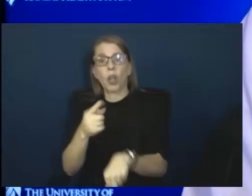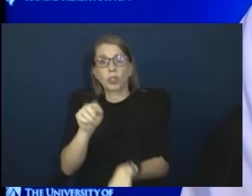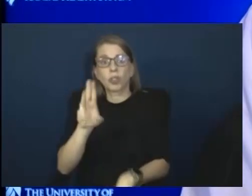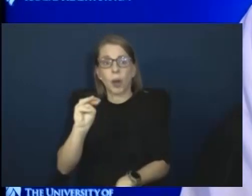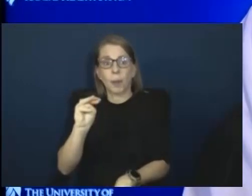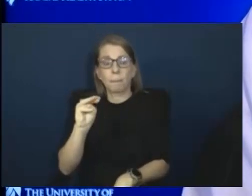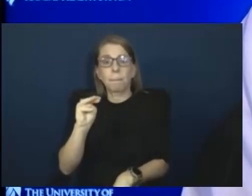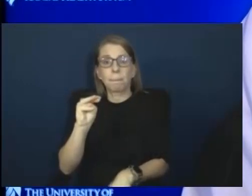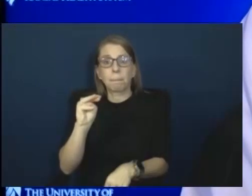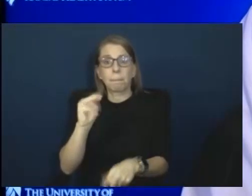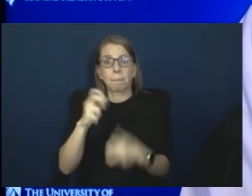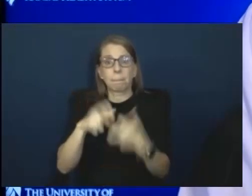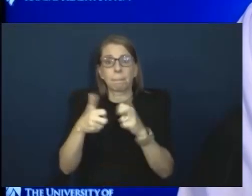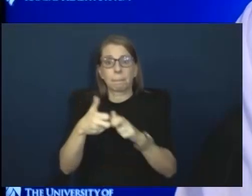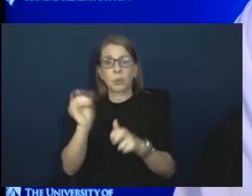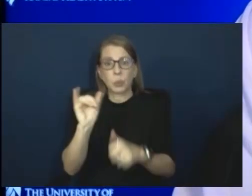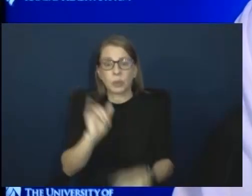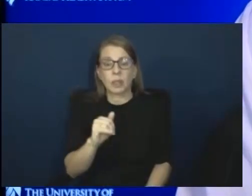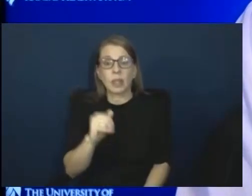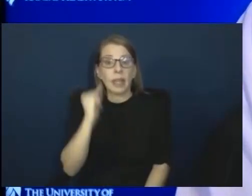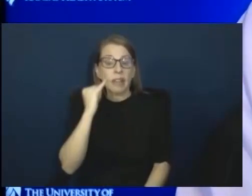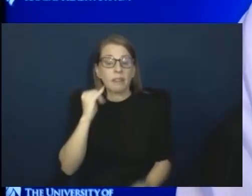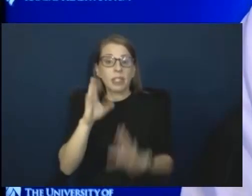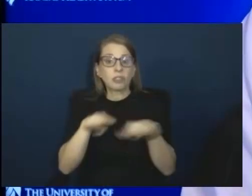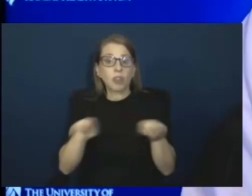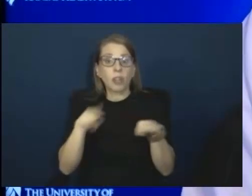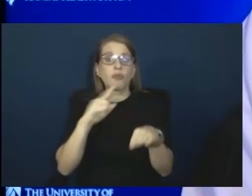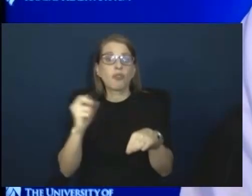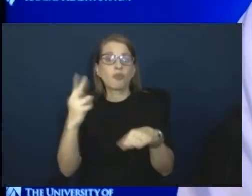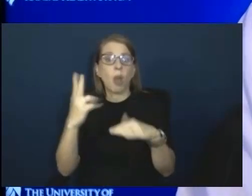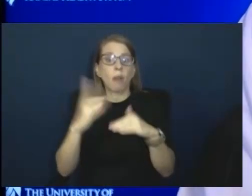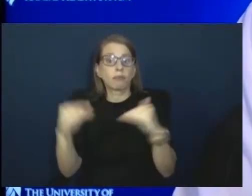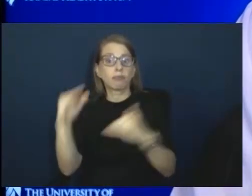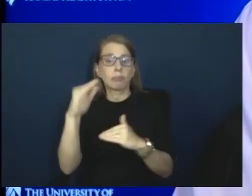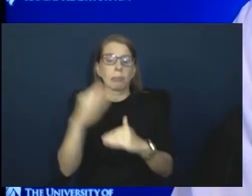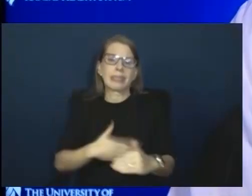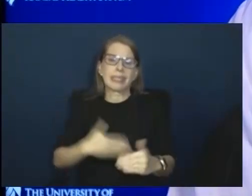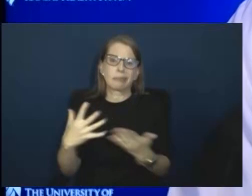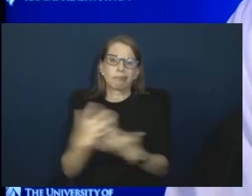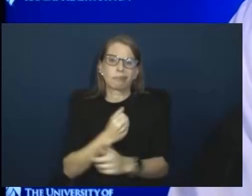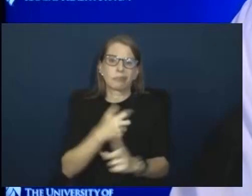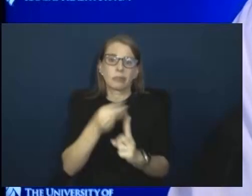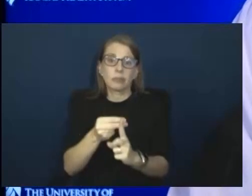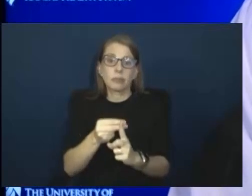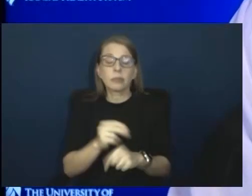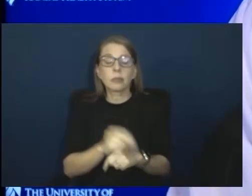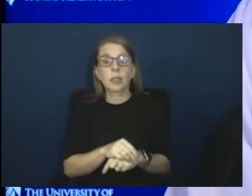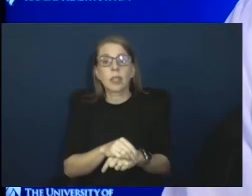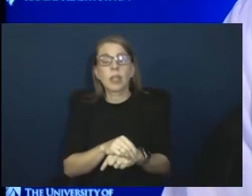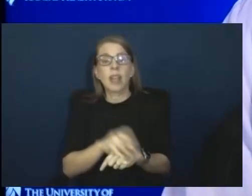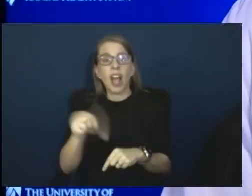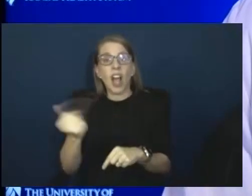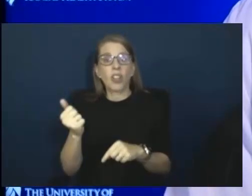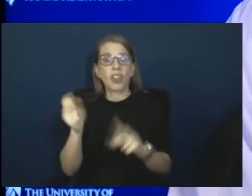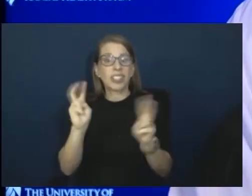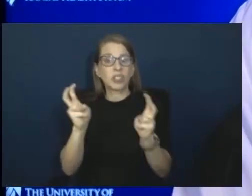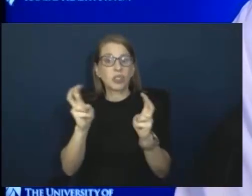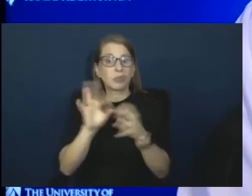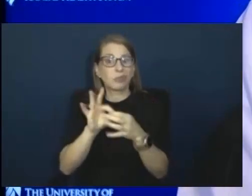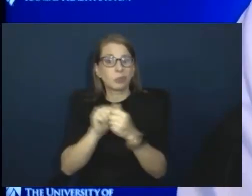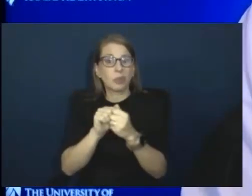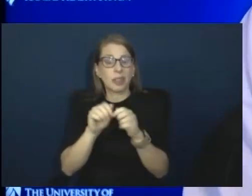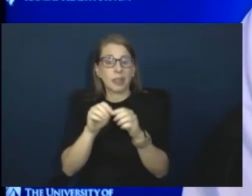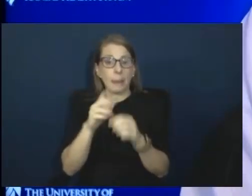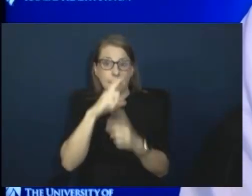again, if you have a child that's 12 or over, please go get them vaccinated. The other issue with the mask is we know that's completely false